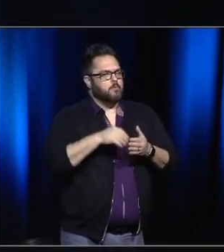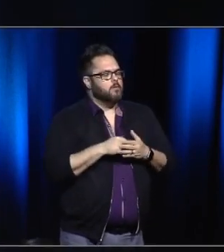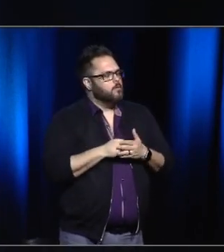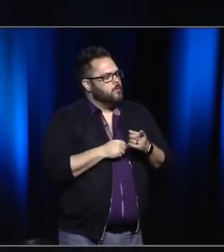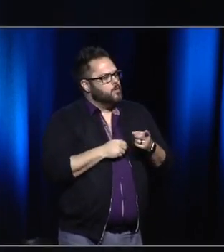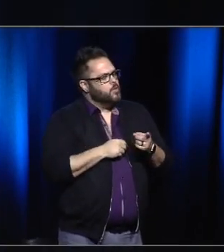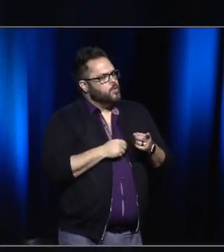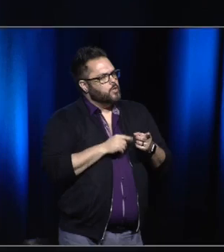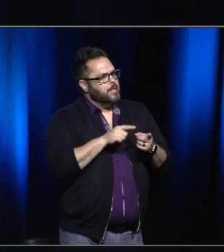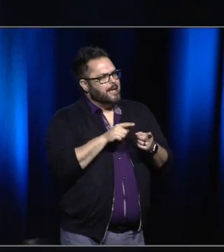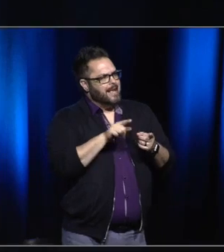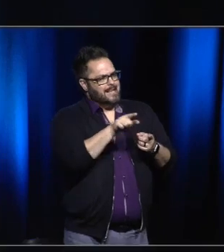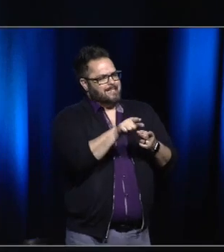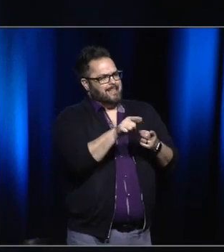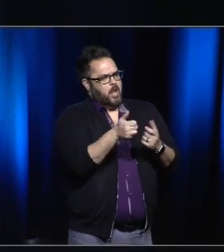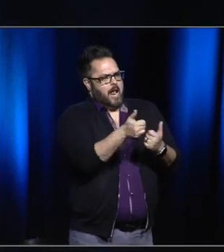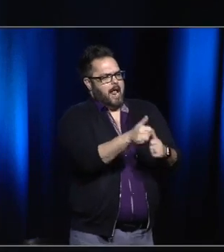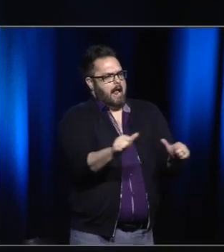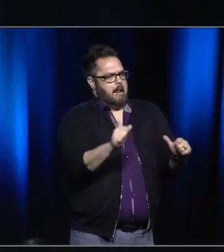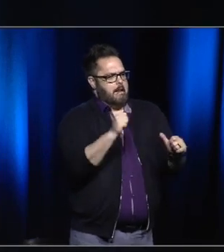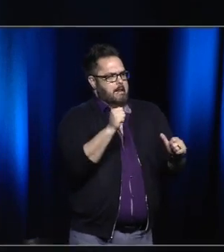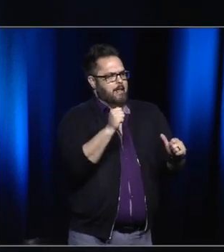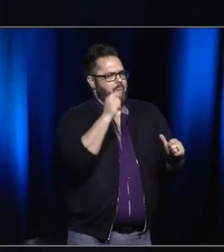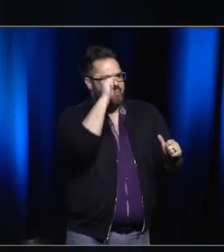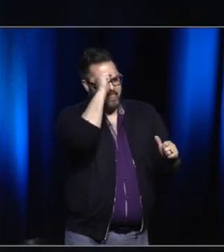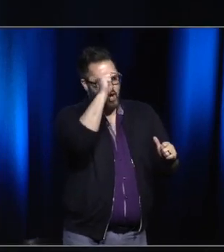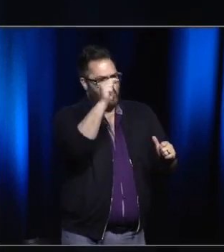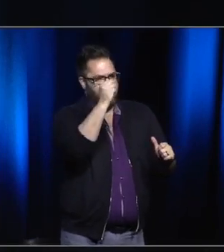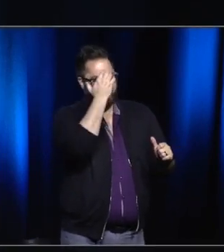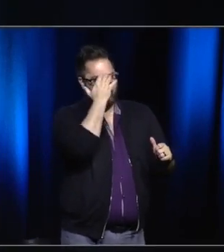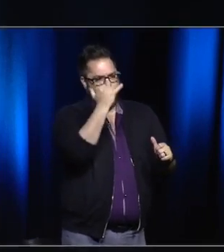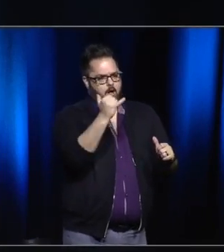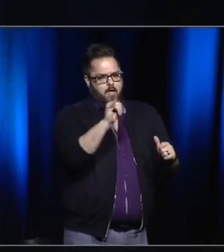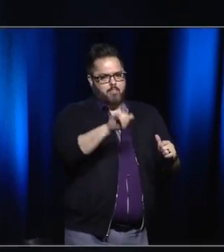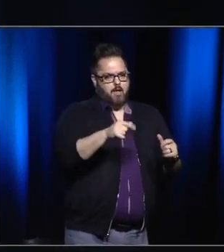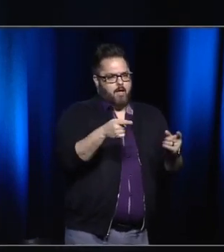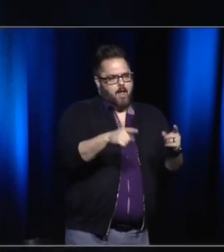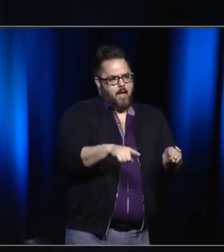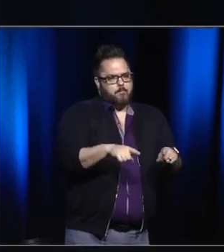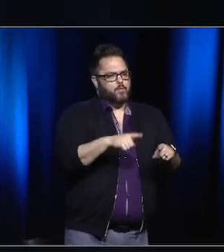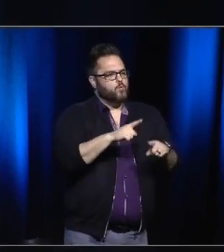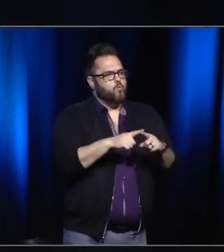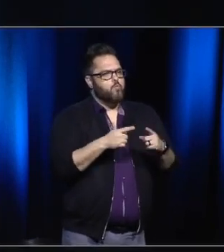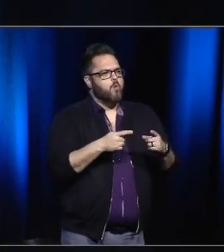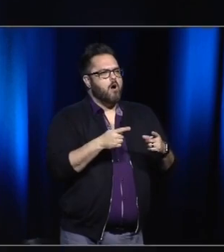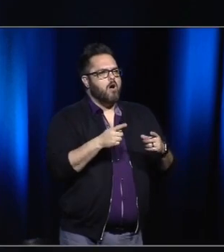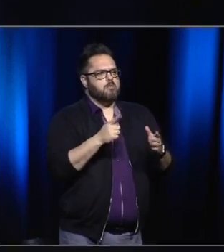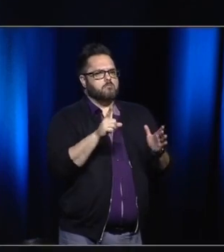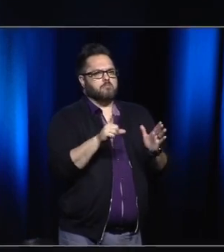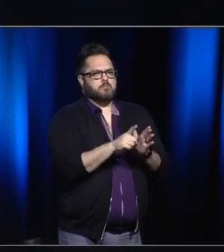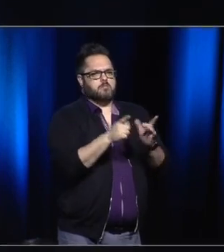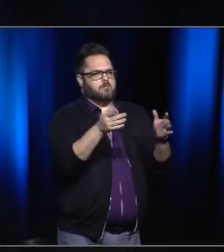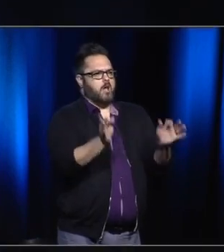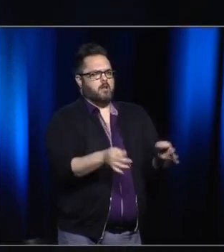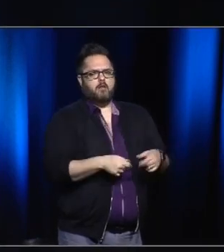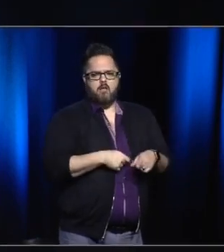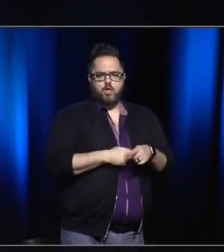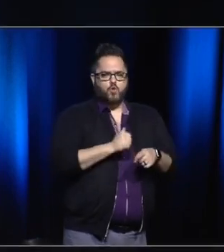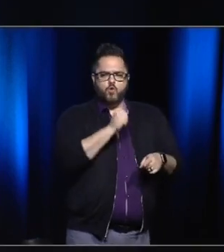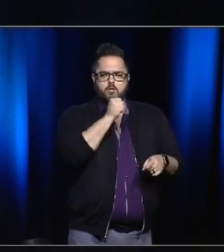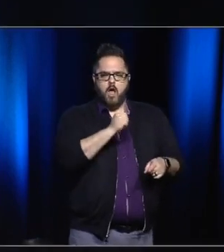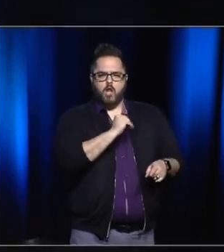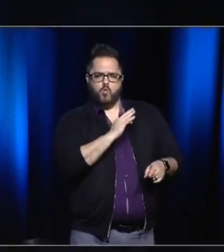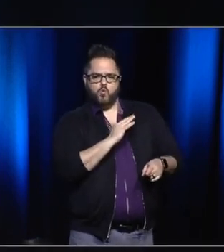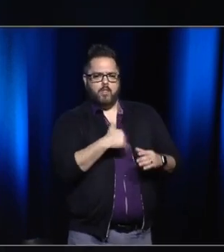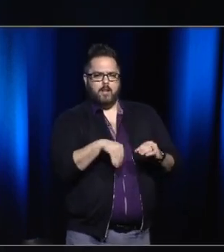you think, I mean, is there any kind of theory that you might have how this mechanism triggers? Suddenly somebody is not cool anymore and